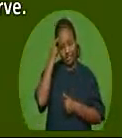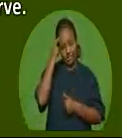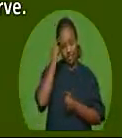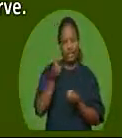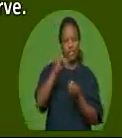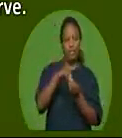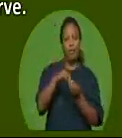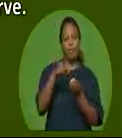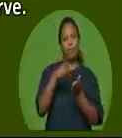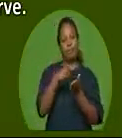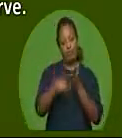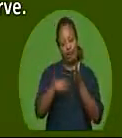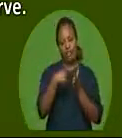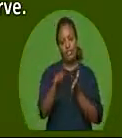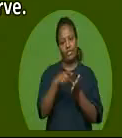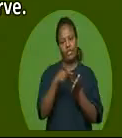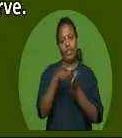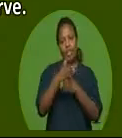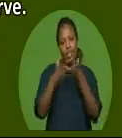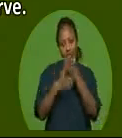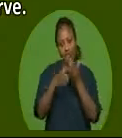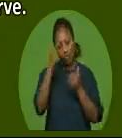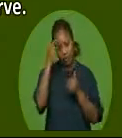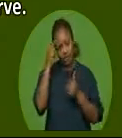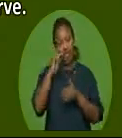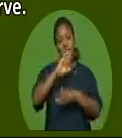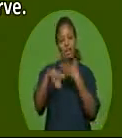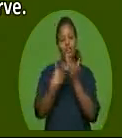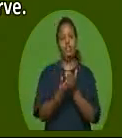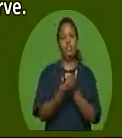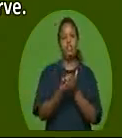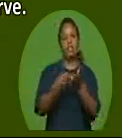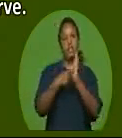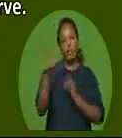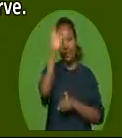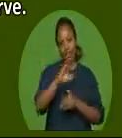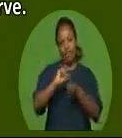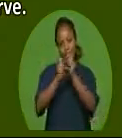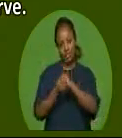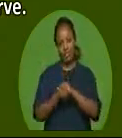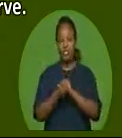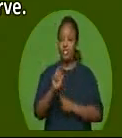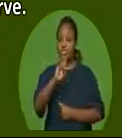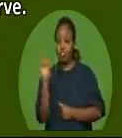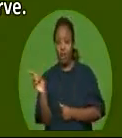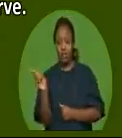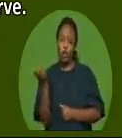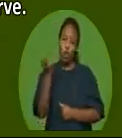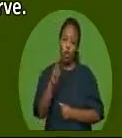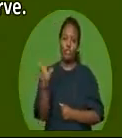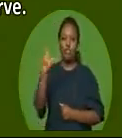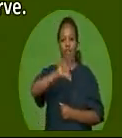factors other than the price level that cause the aggregate demand curve to shift either to the